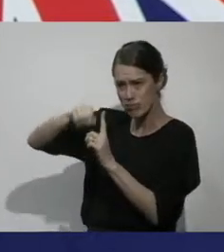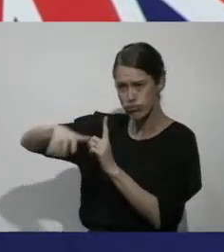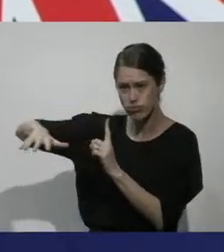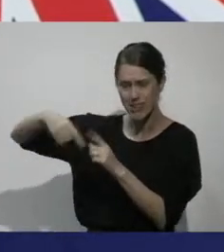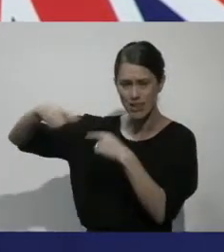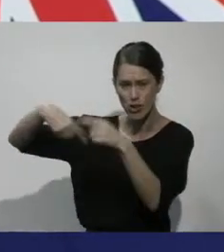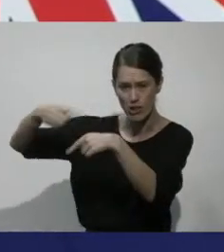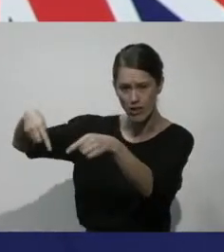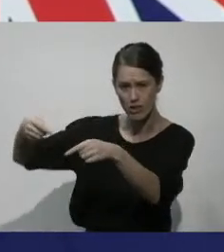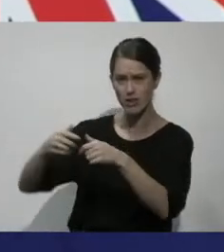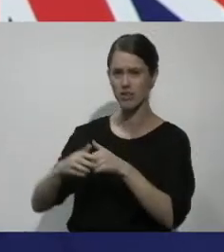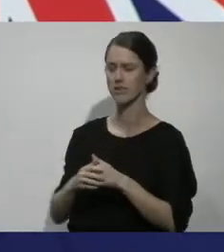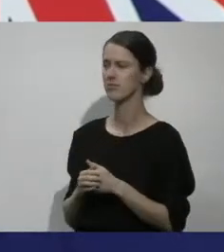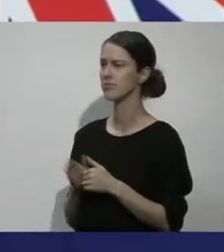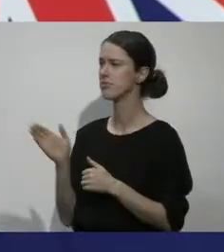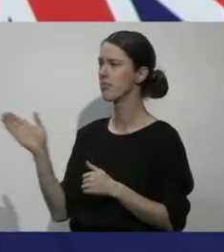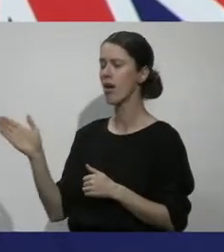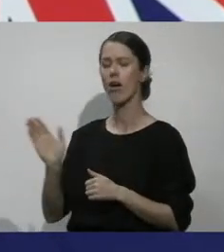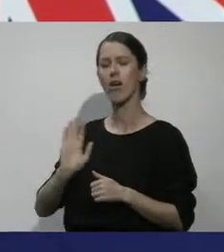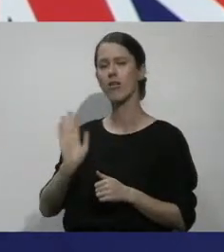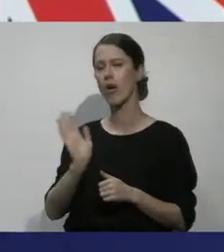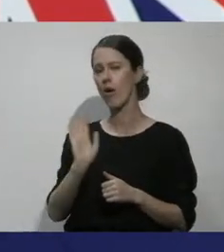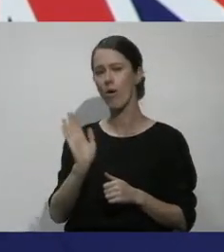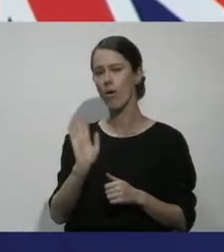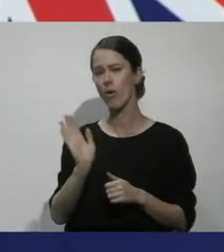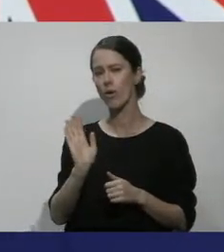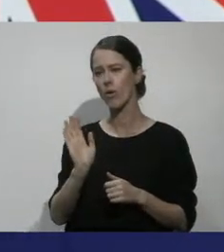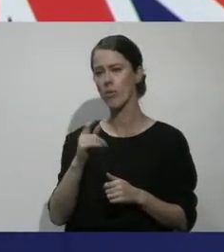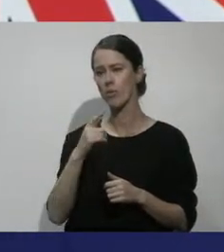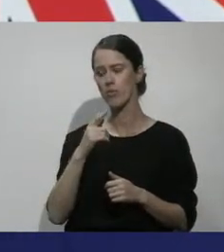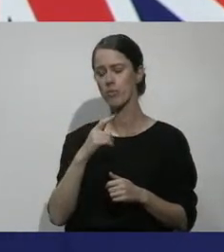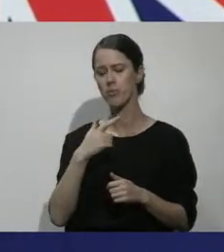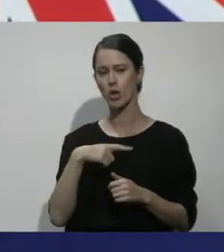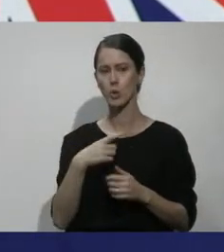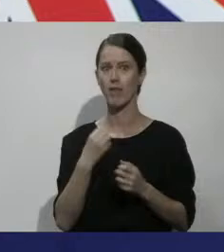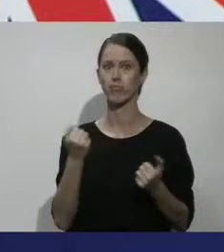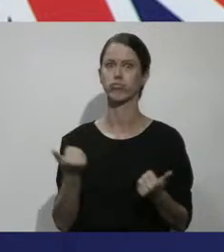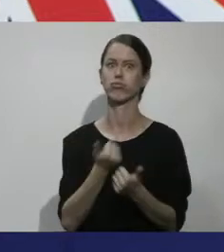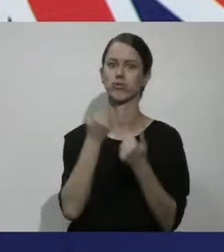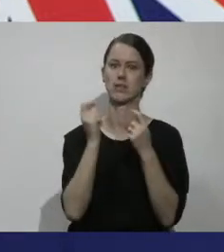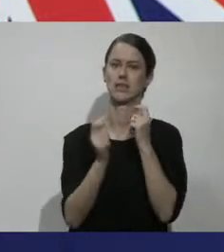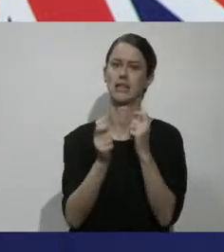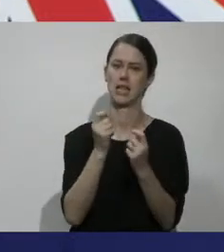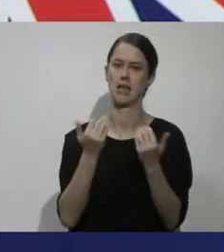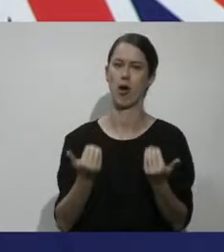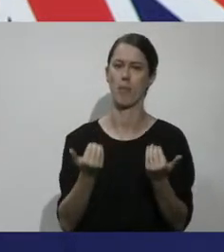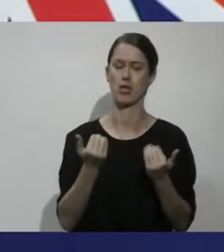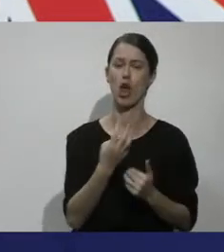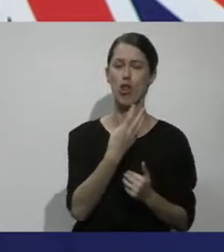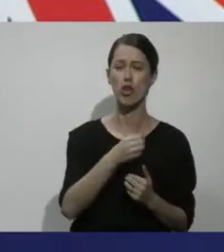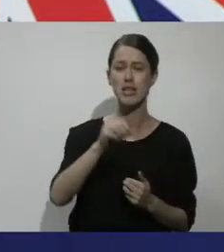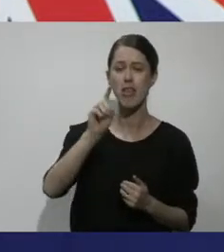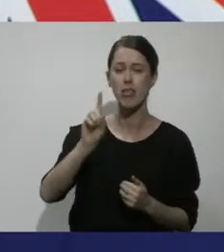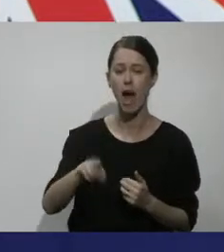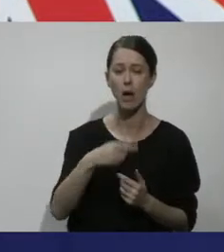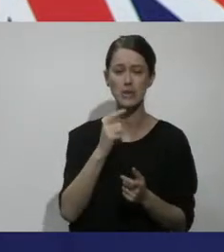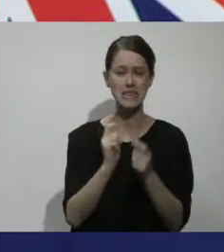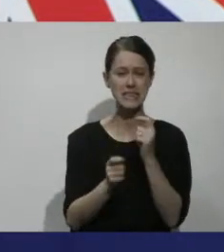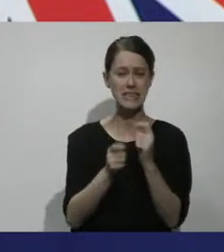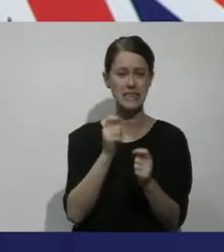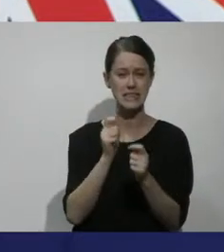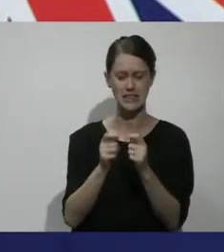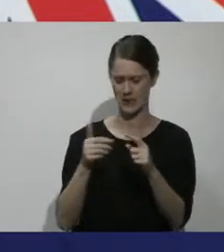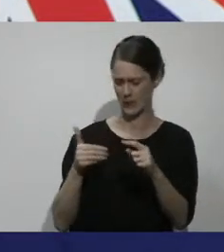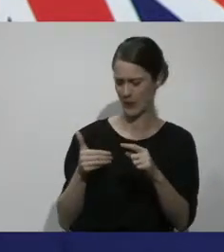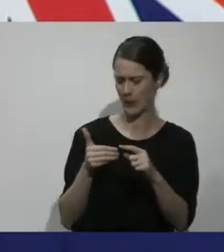gives us confidence is the wide range of testing, and you will see here the fact that we've had 30,000 tests and